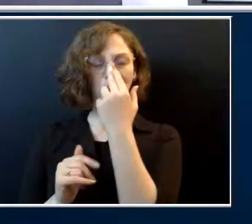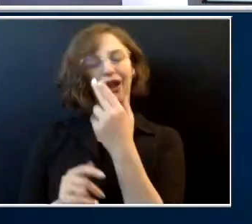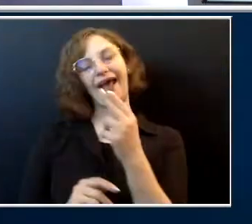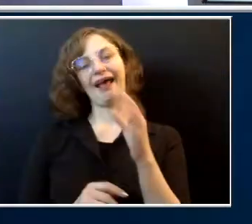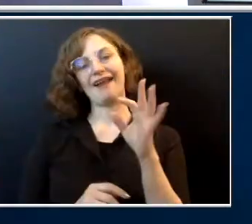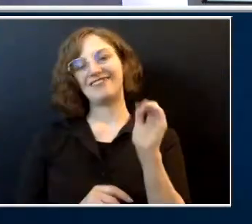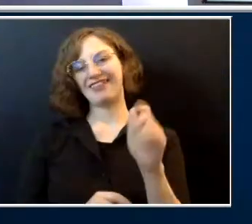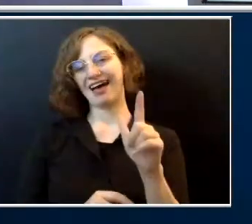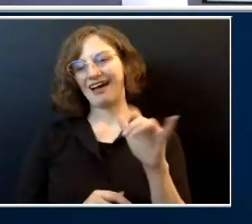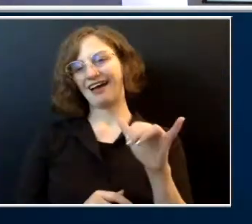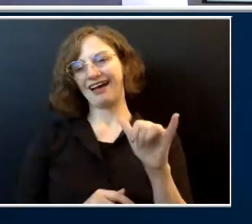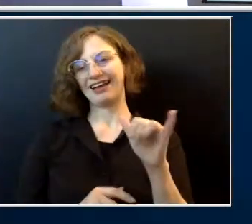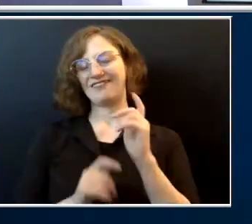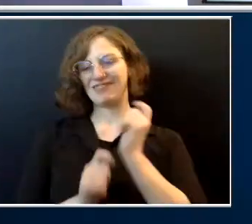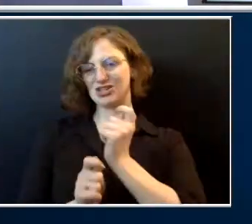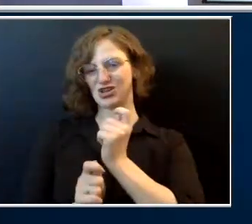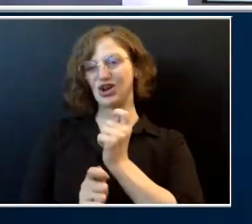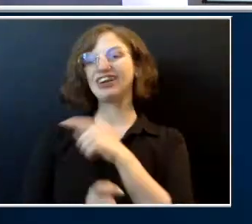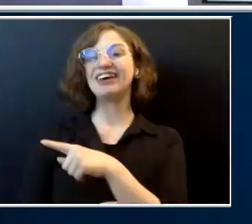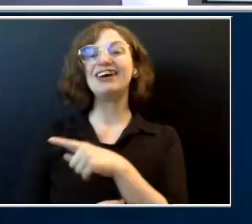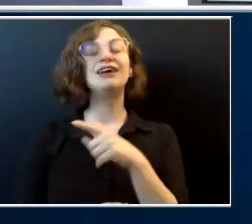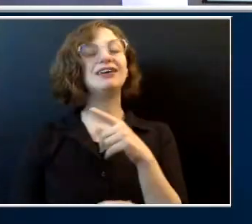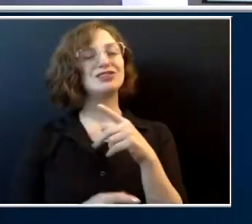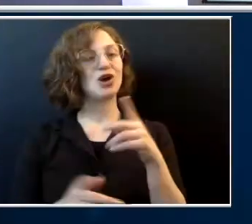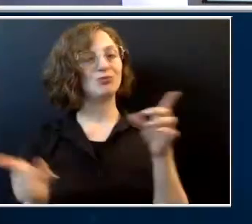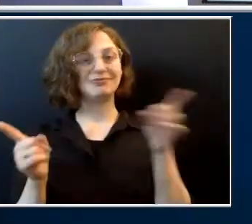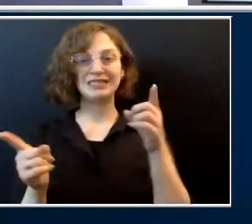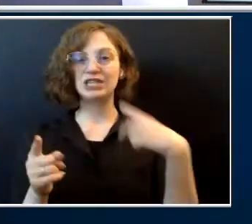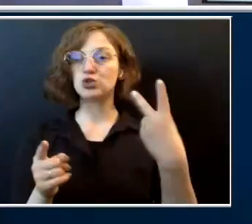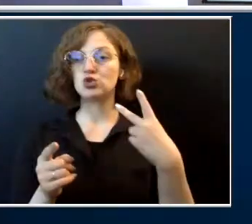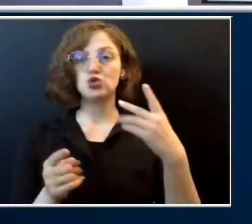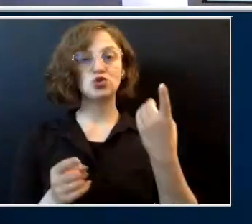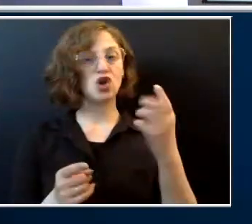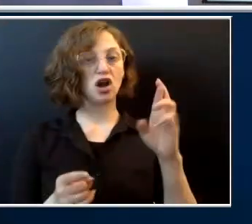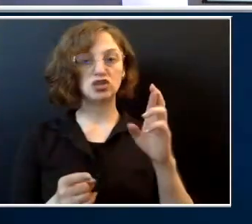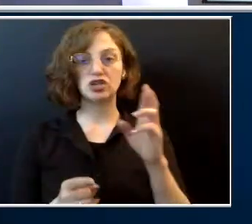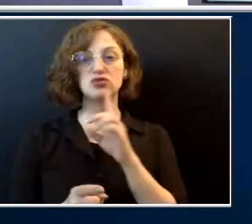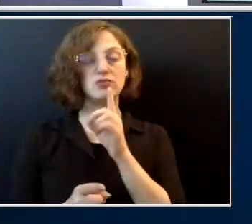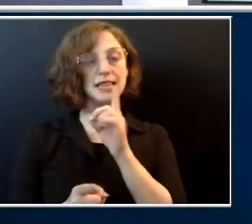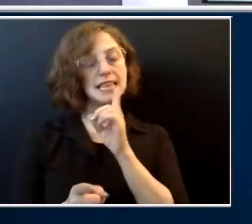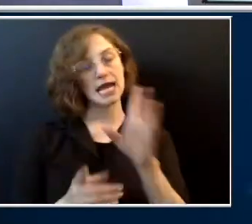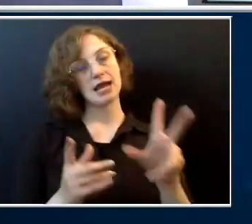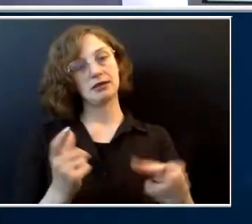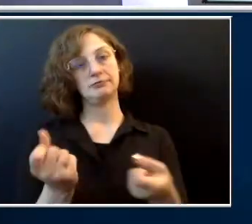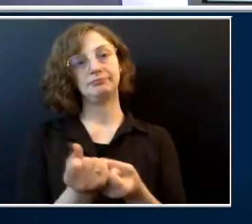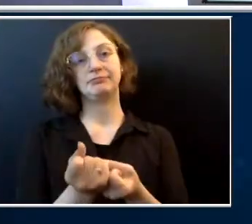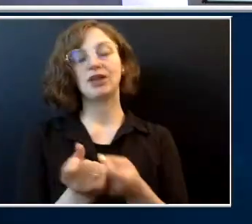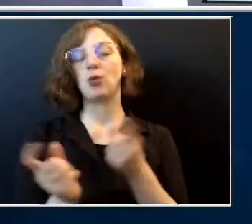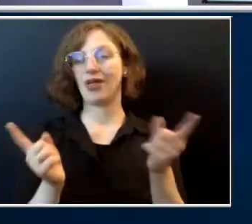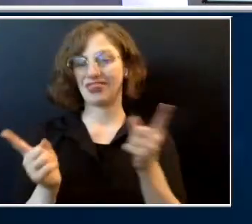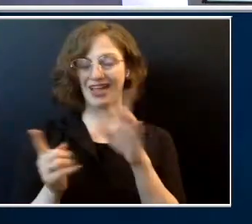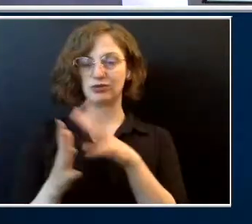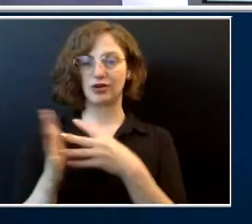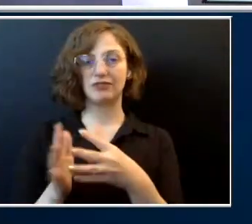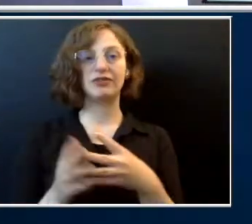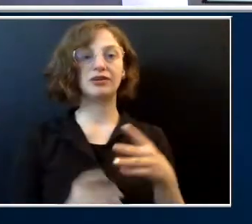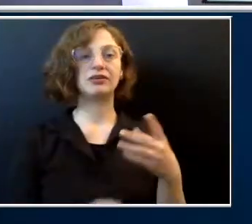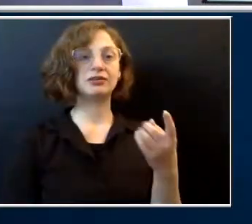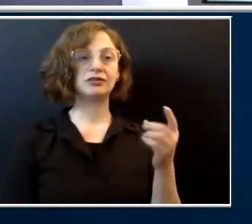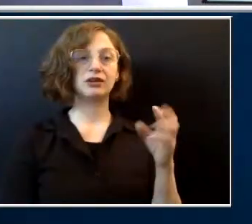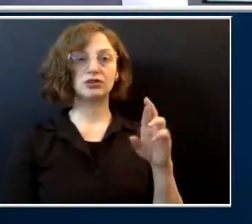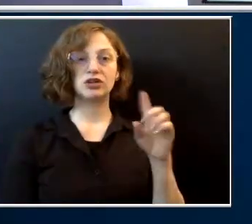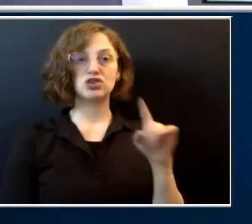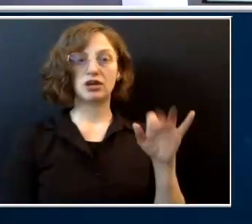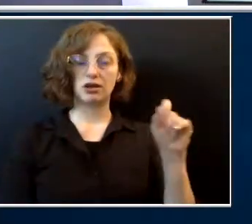behind those great graphs. And Dr. Jacob Sosnoff is the Associate Dean of Research for the KU School of Health Professions. You're newer to the